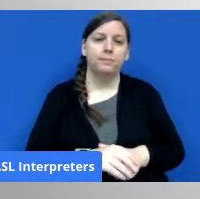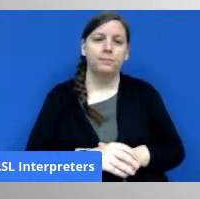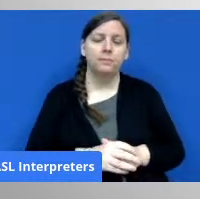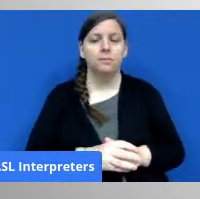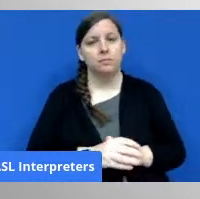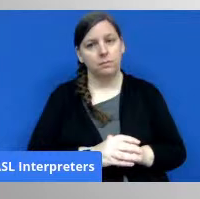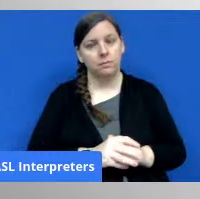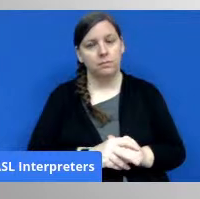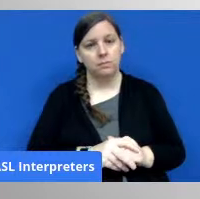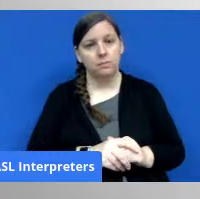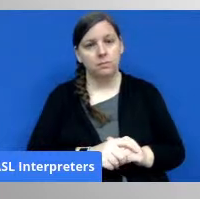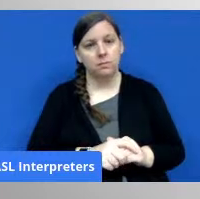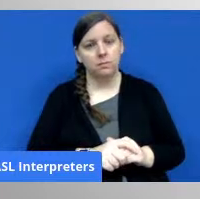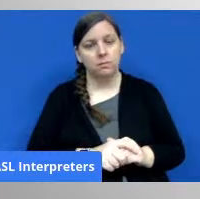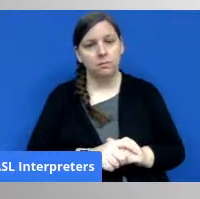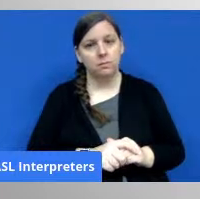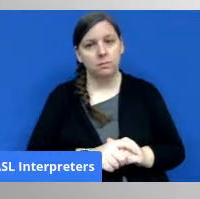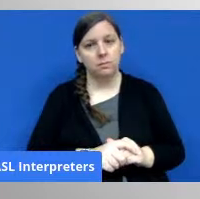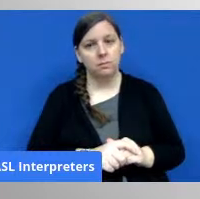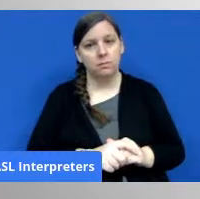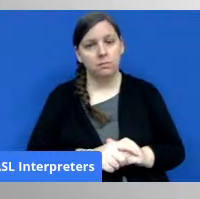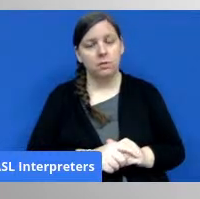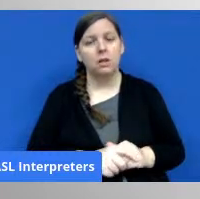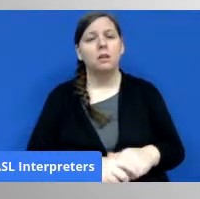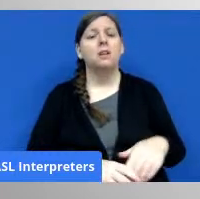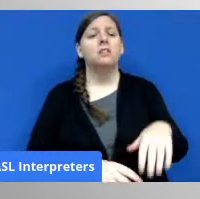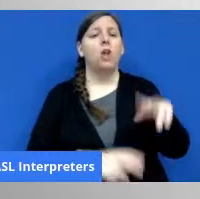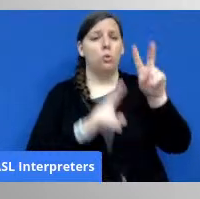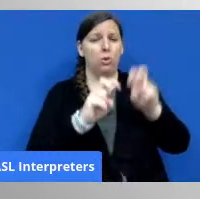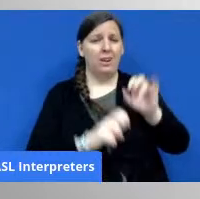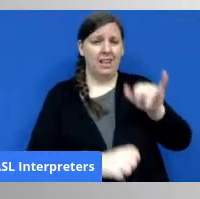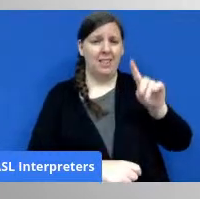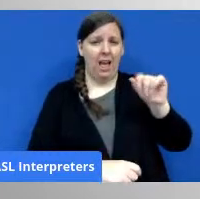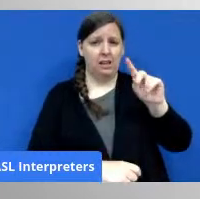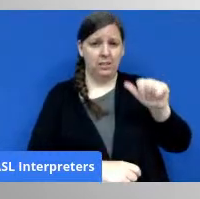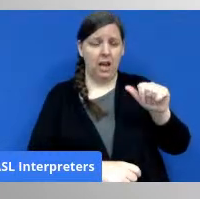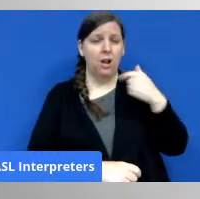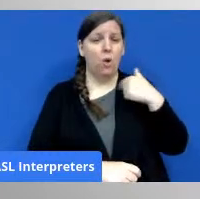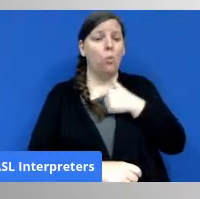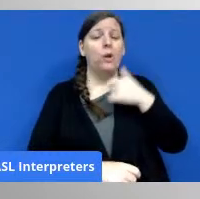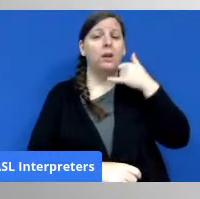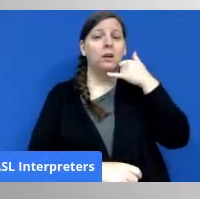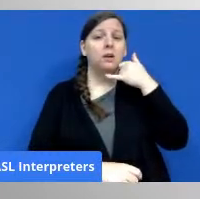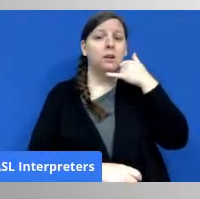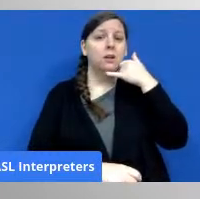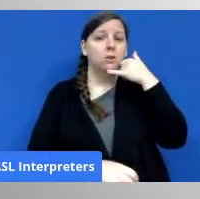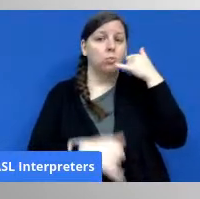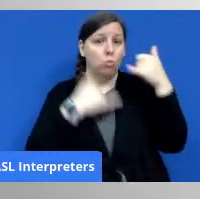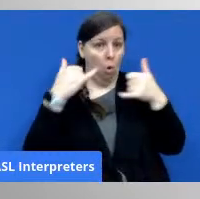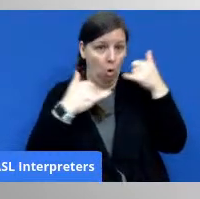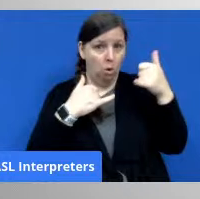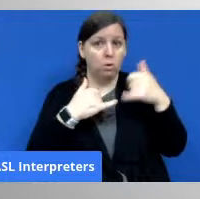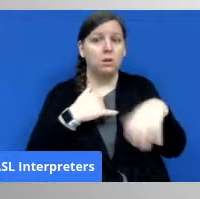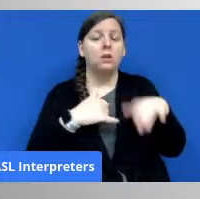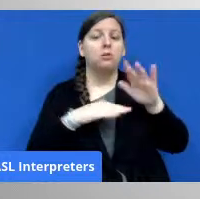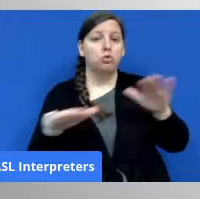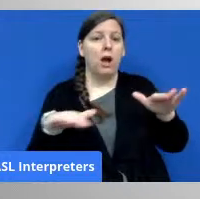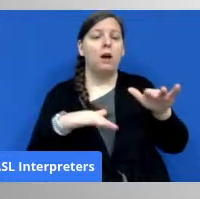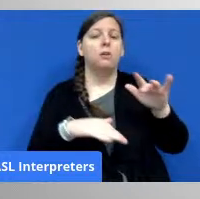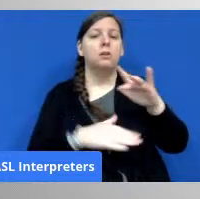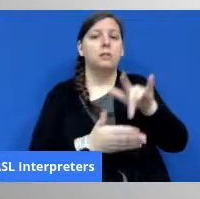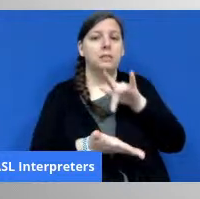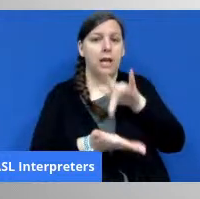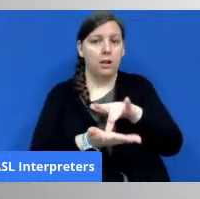in addition to looking at Athens Wellbeing Project data is we actually called child care centers at 2 points in time, August 2019 and